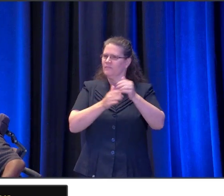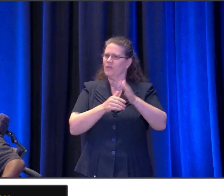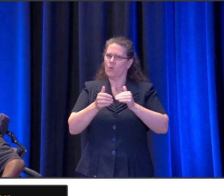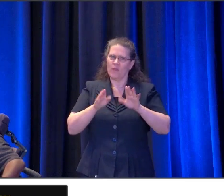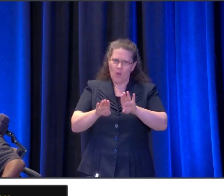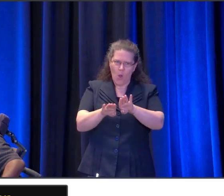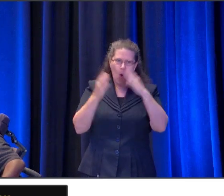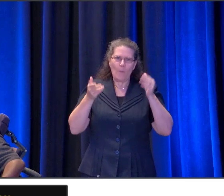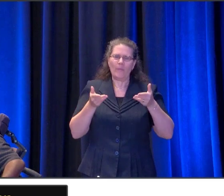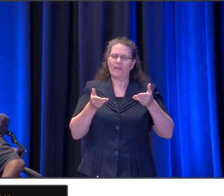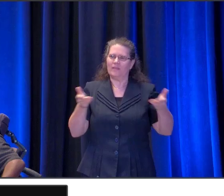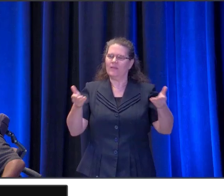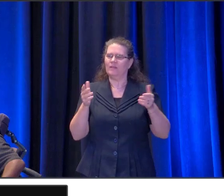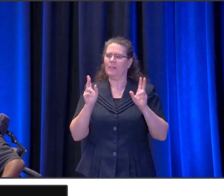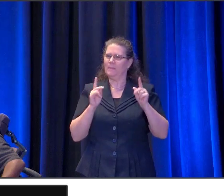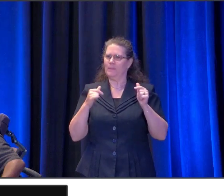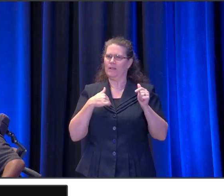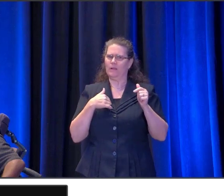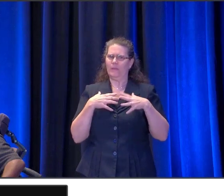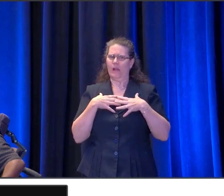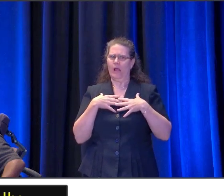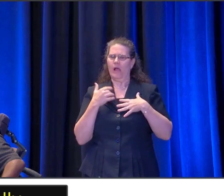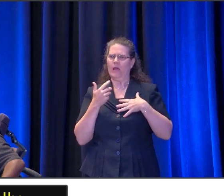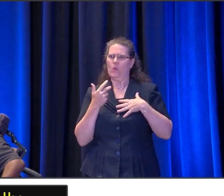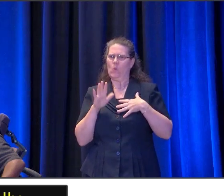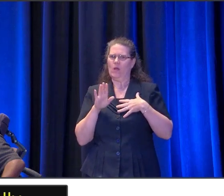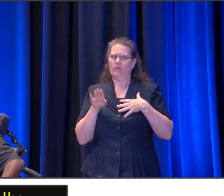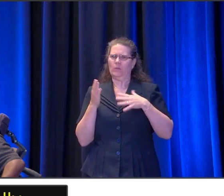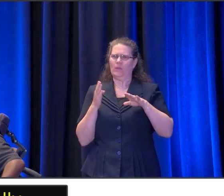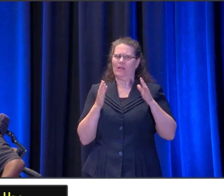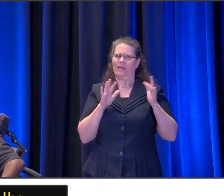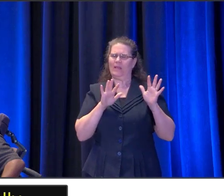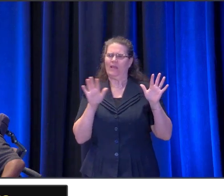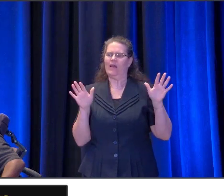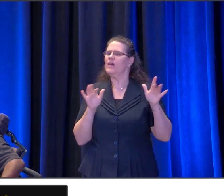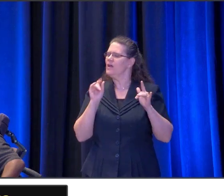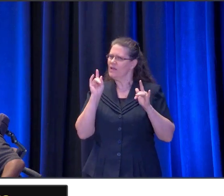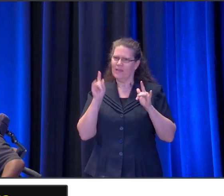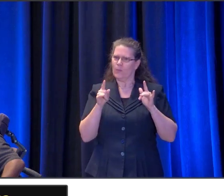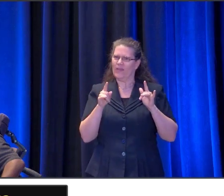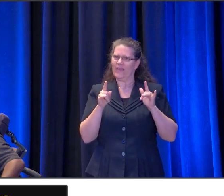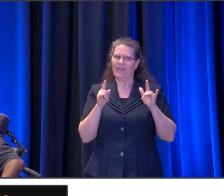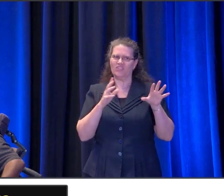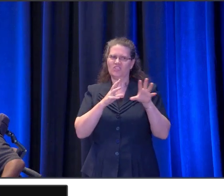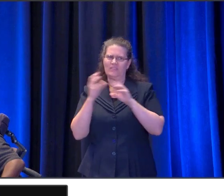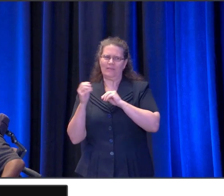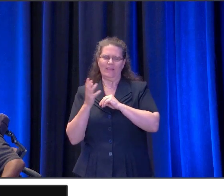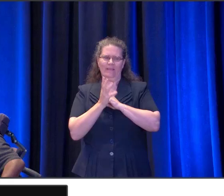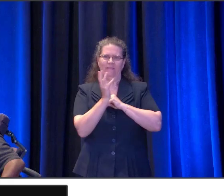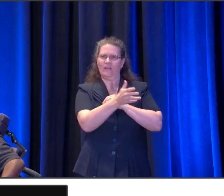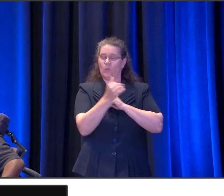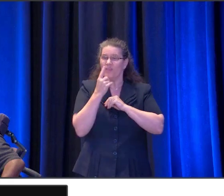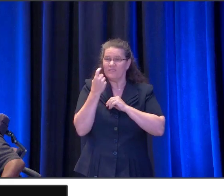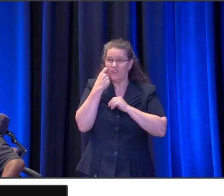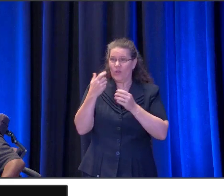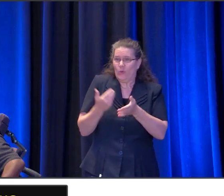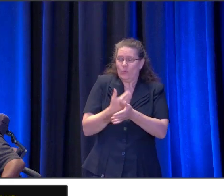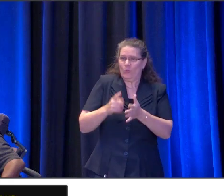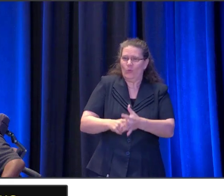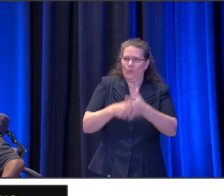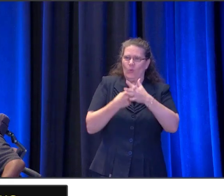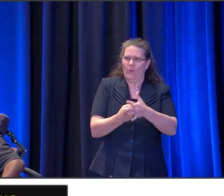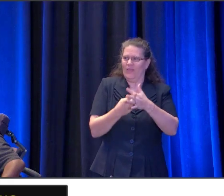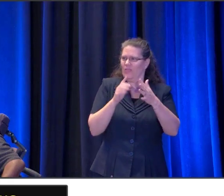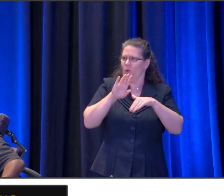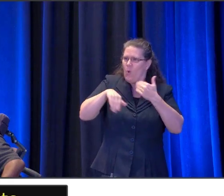folks are afraid to do that work, and we can't leave those values, we can't leave that work, because quite frankly, we've just begun. We have a long way to